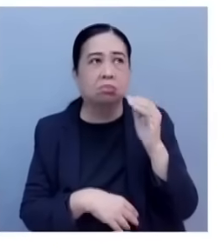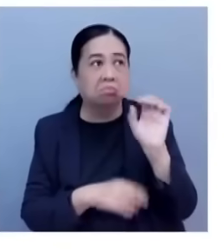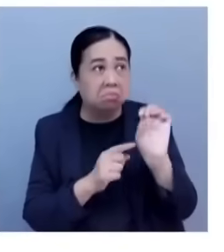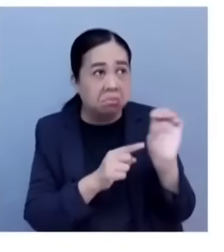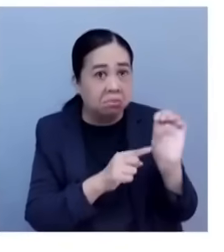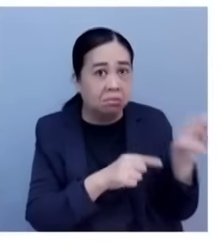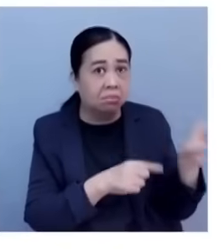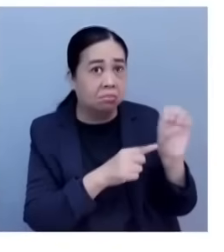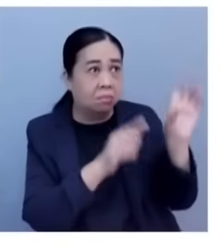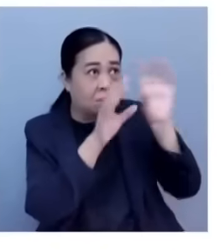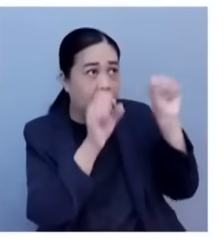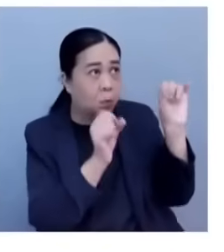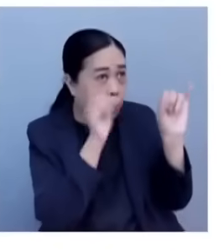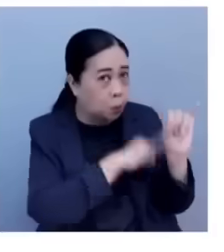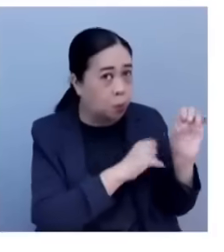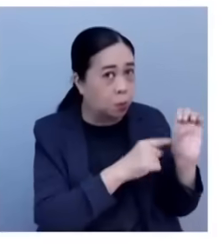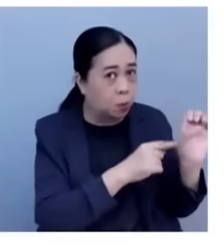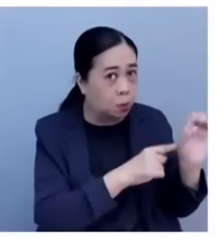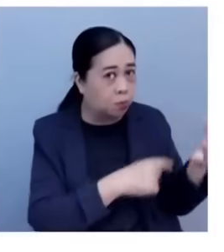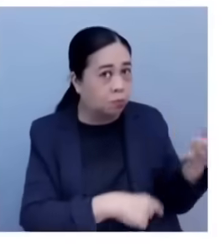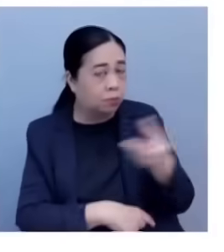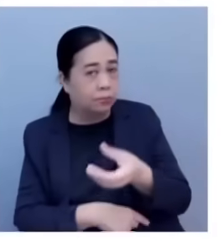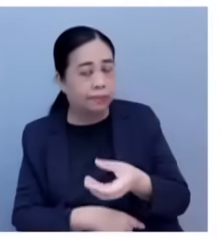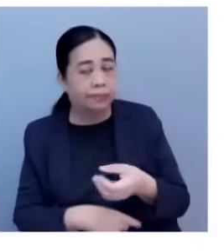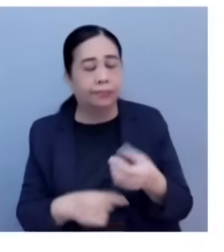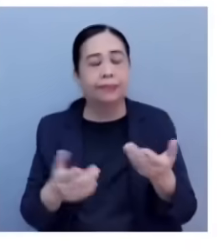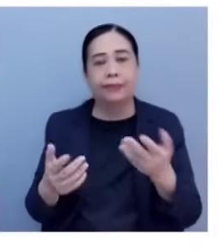of the president? Well, yes,